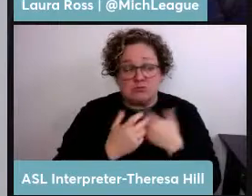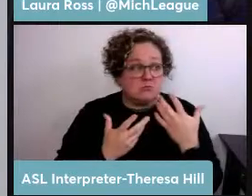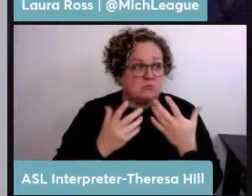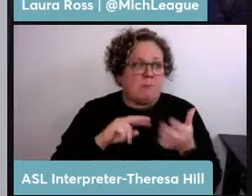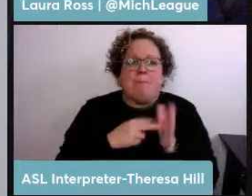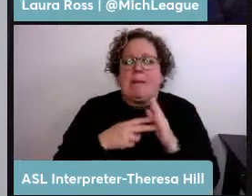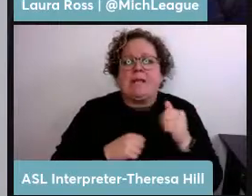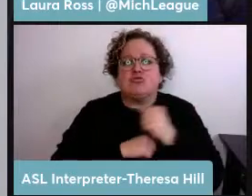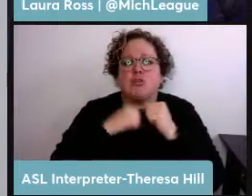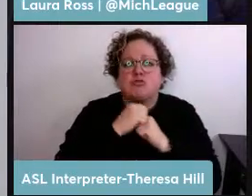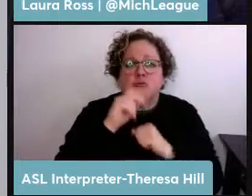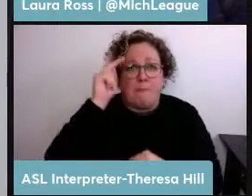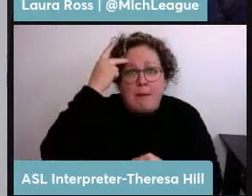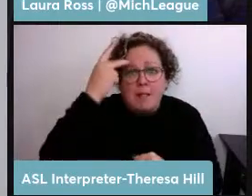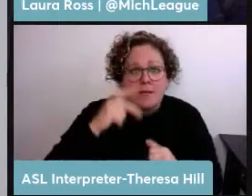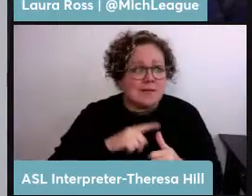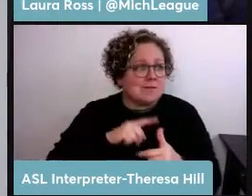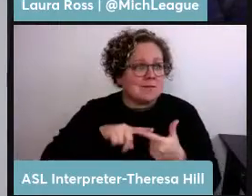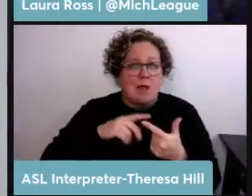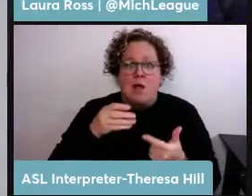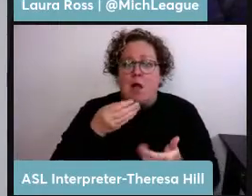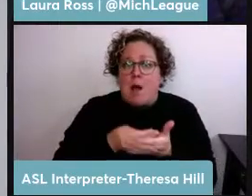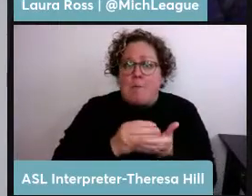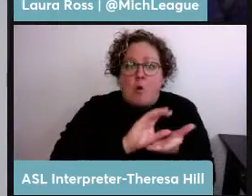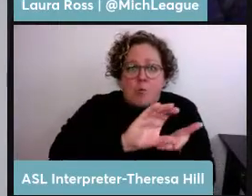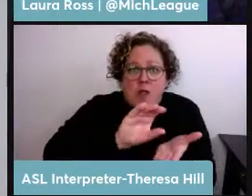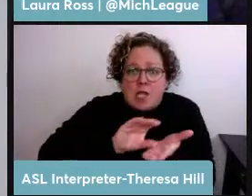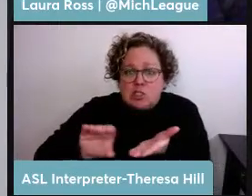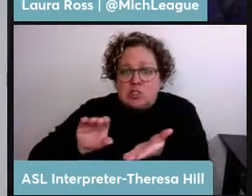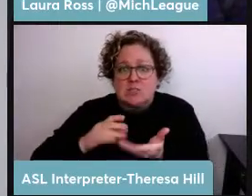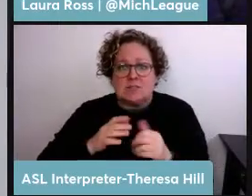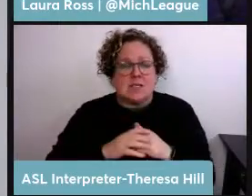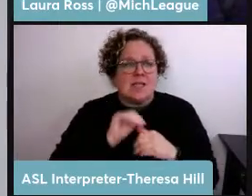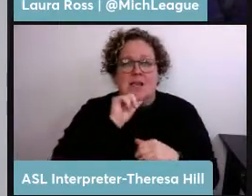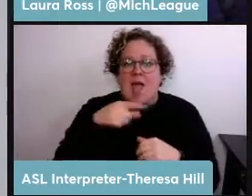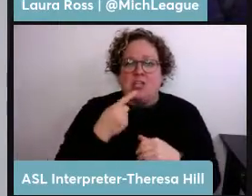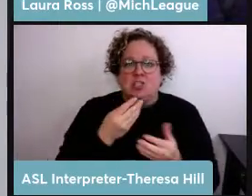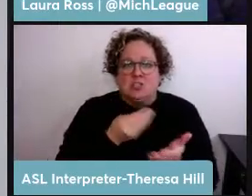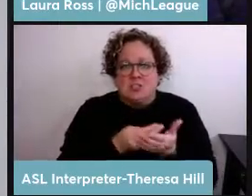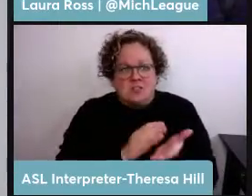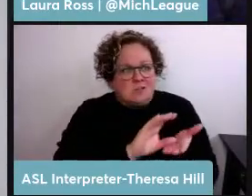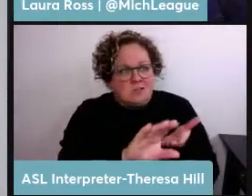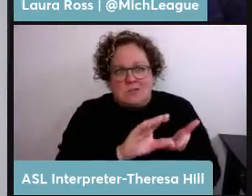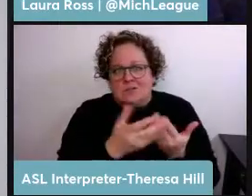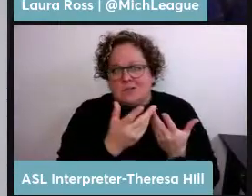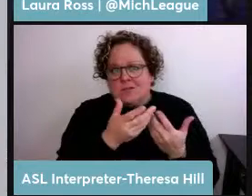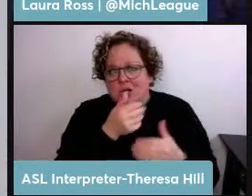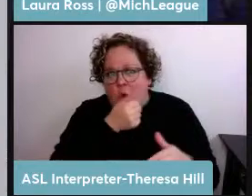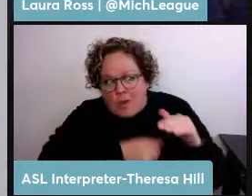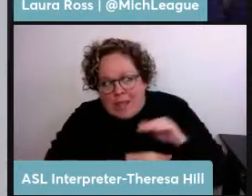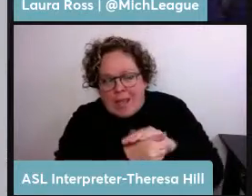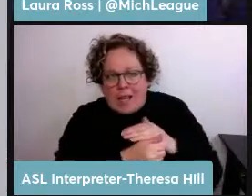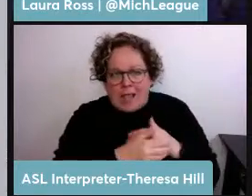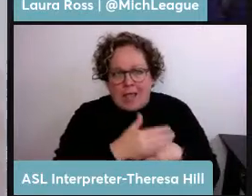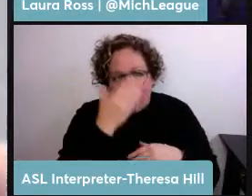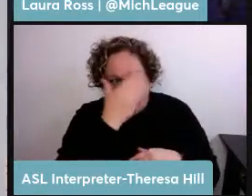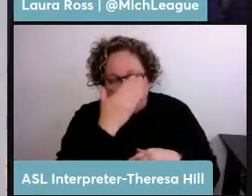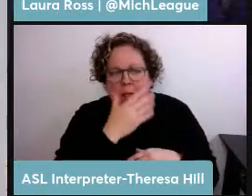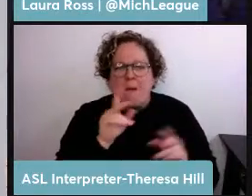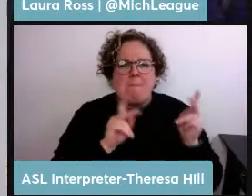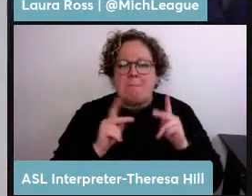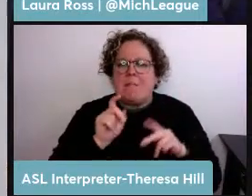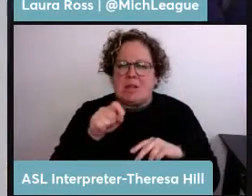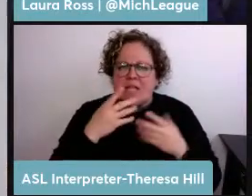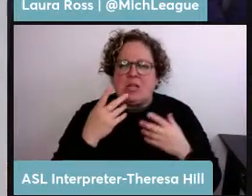of appropriations, instead of dollars being, you know, doled out behind a closed door, people need to be able to see and make